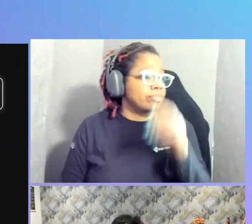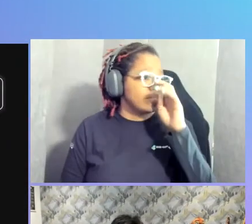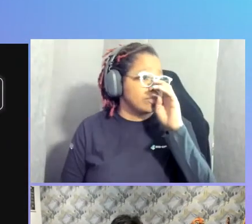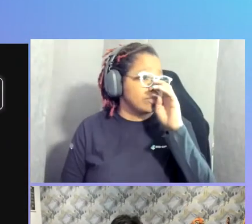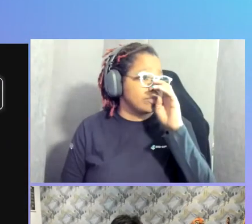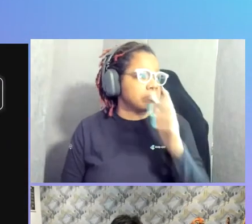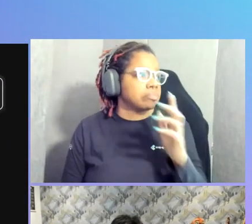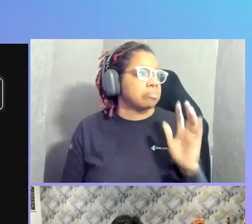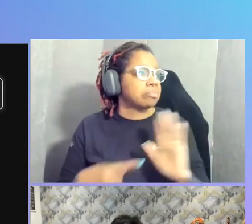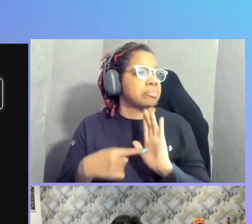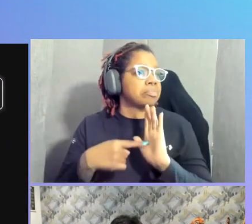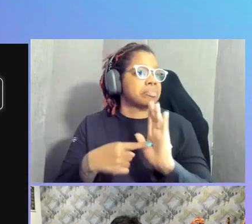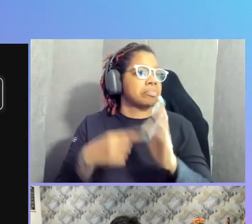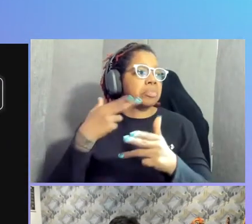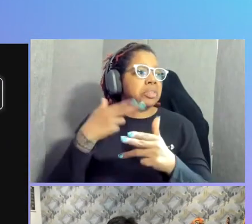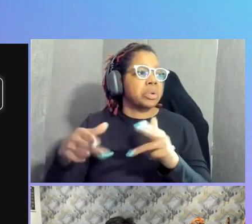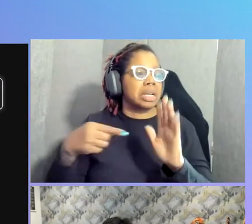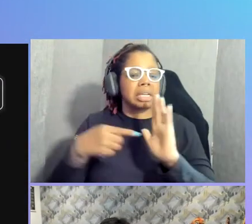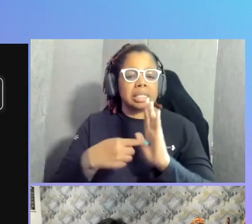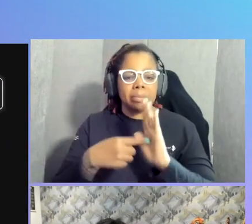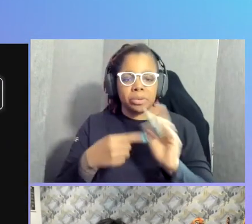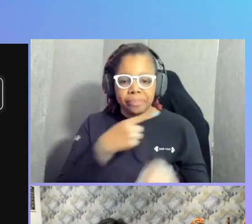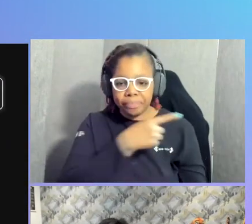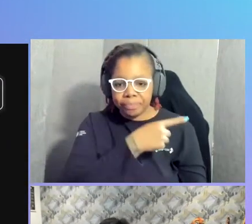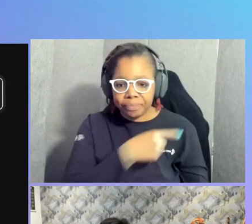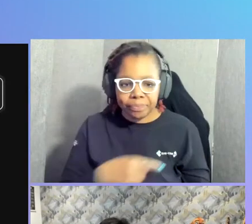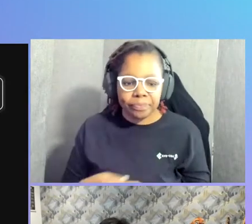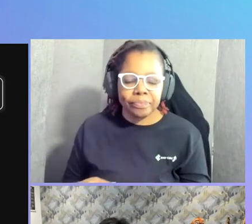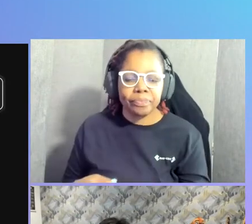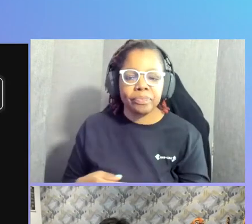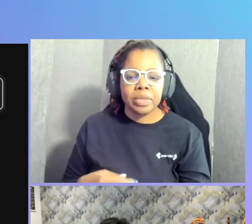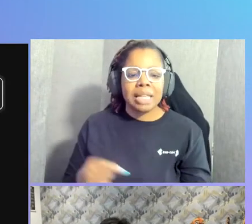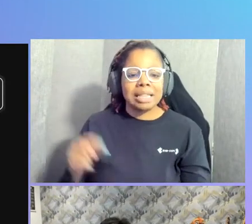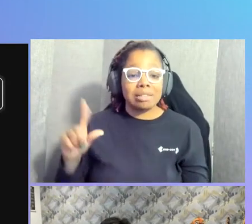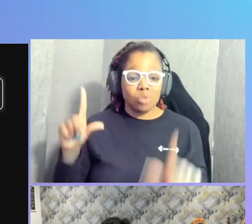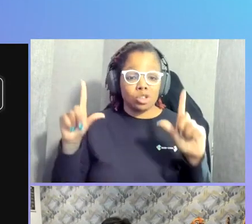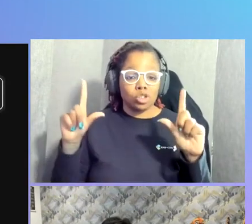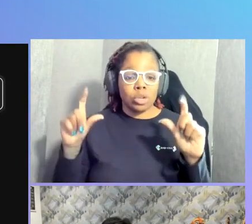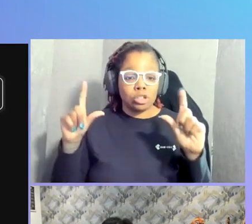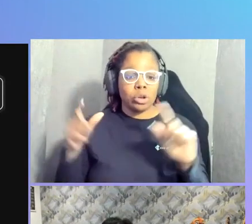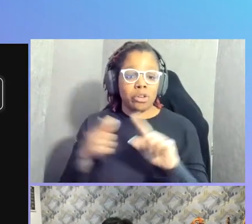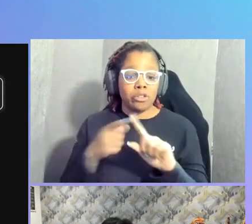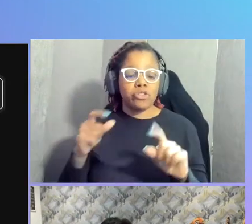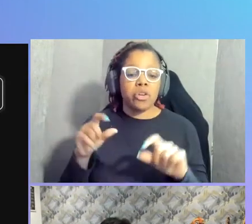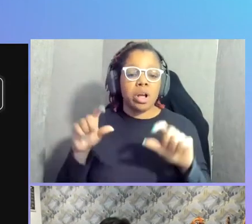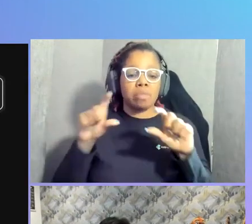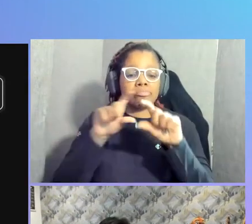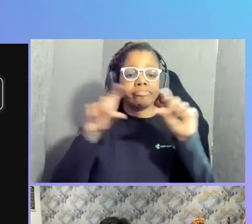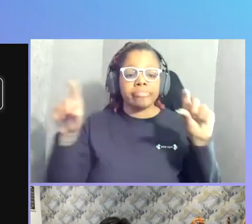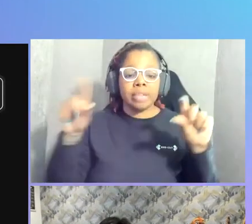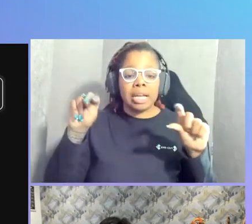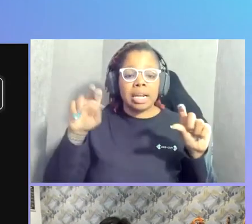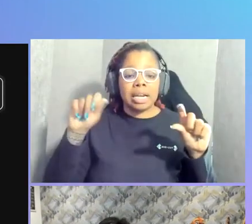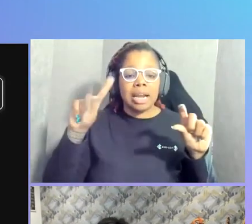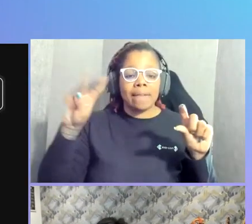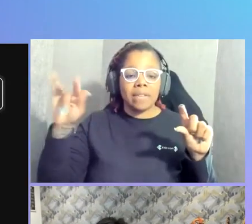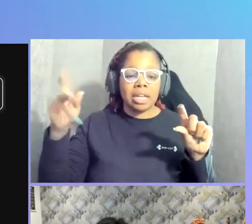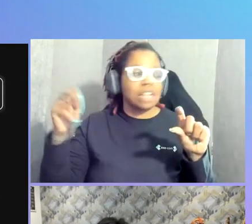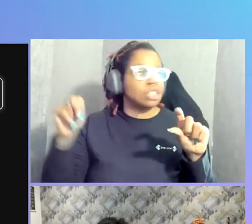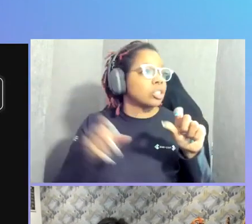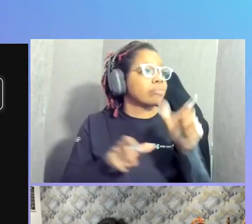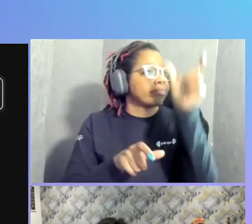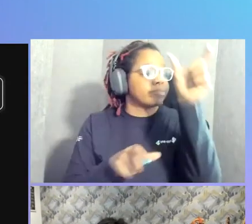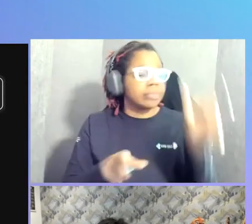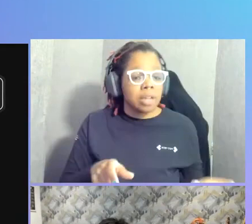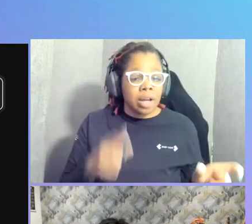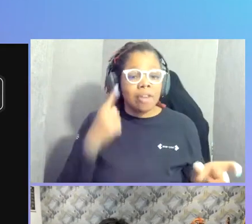I wanted to show a quick example. On this slide, I'm showing a screenshot of the navigation bar in our design system